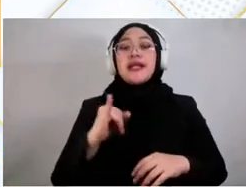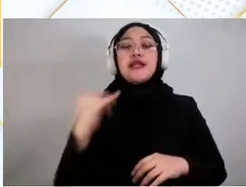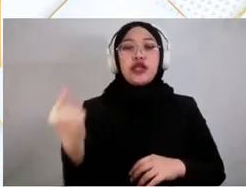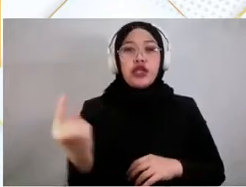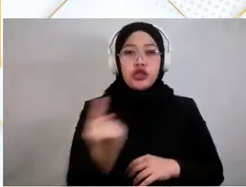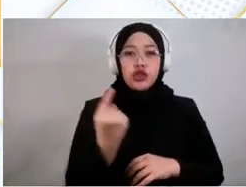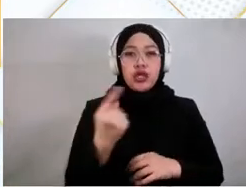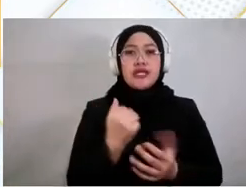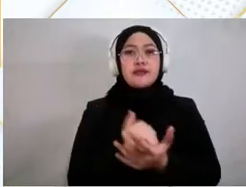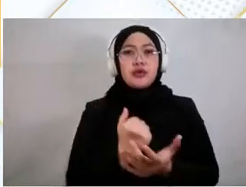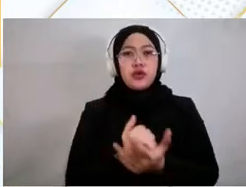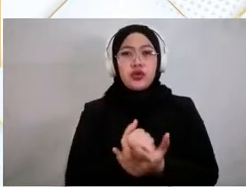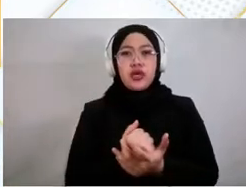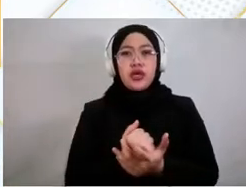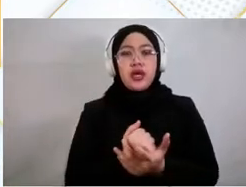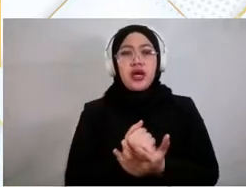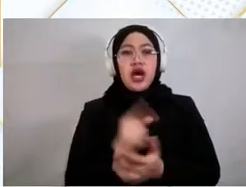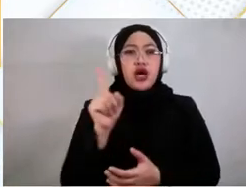this is something that